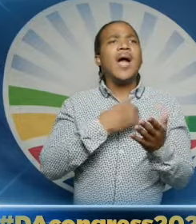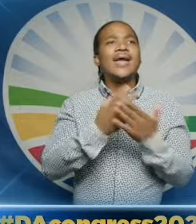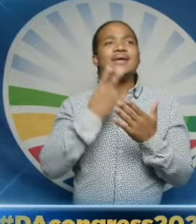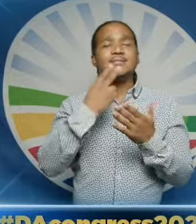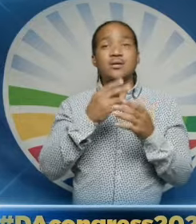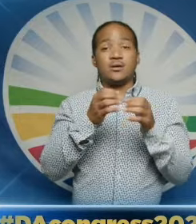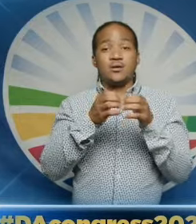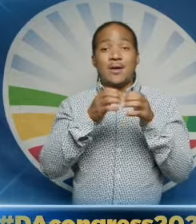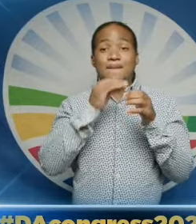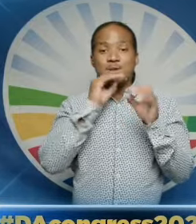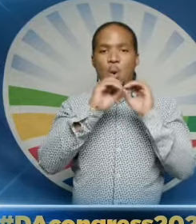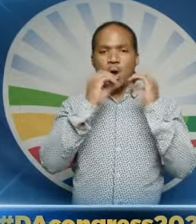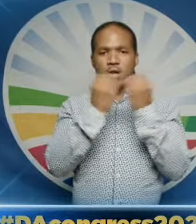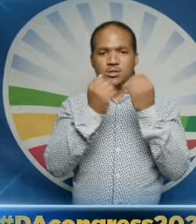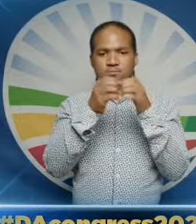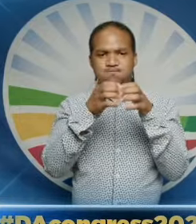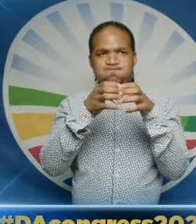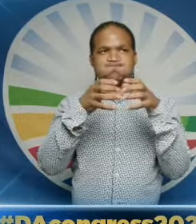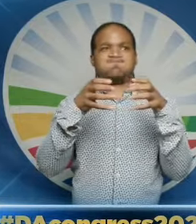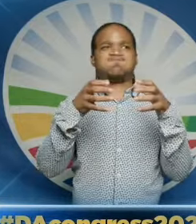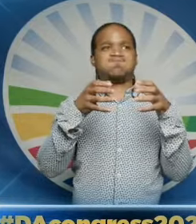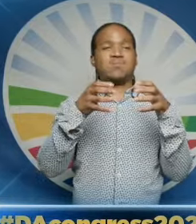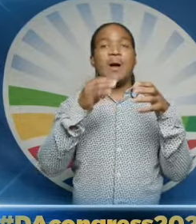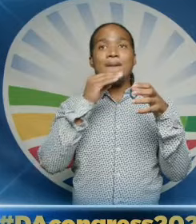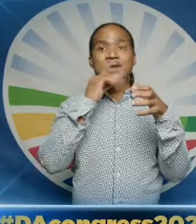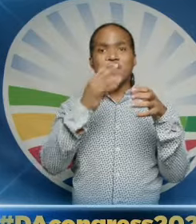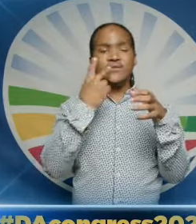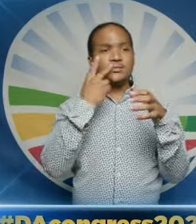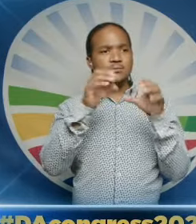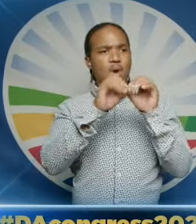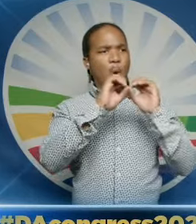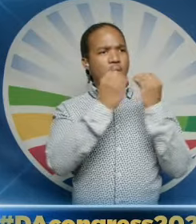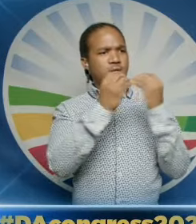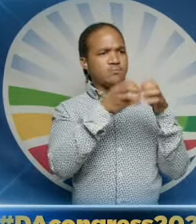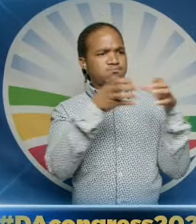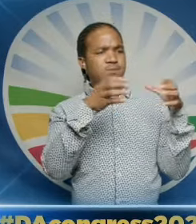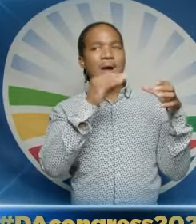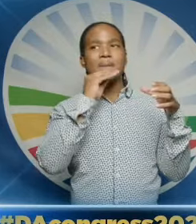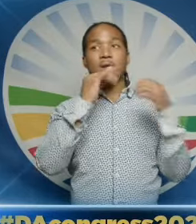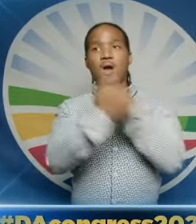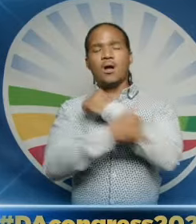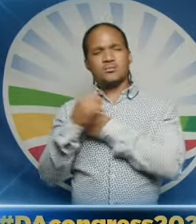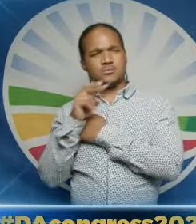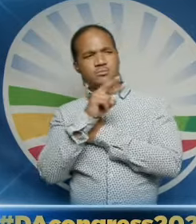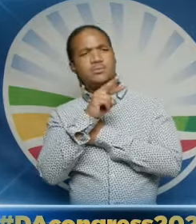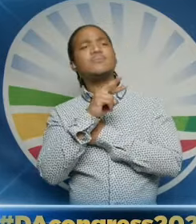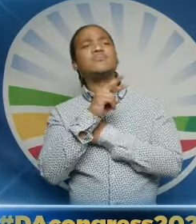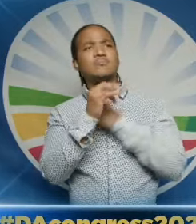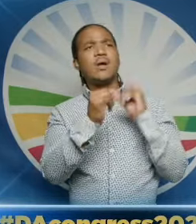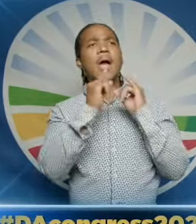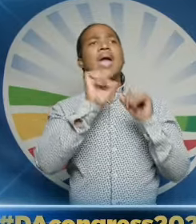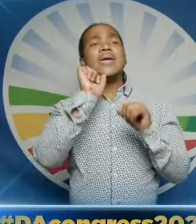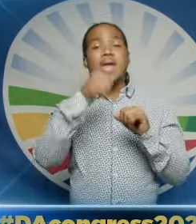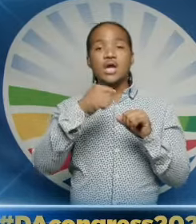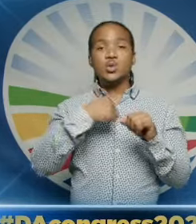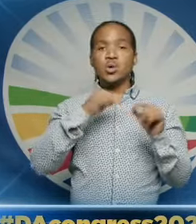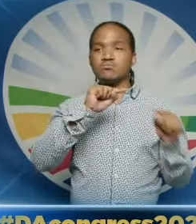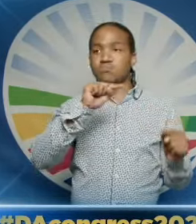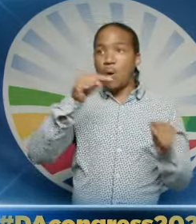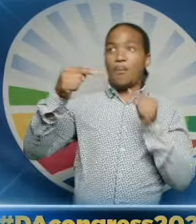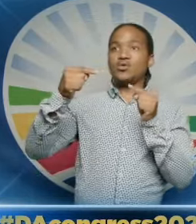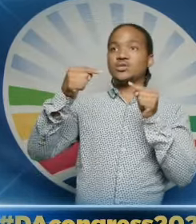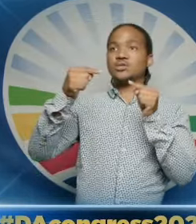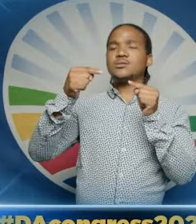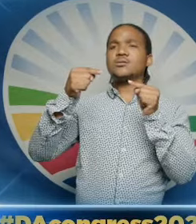of the organization. I think the country takes us seriously because we are not only just an opposition party, but we're also a party